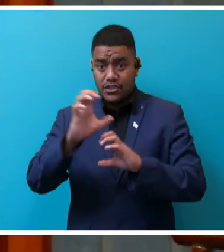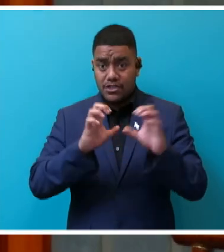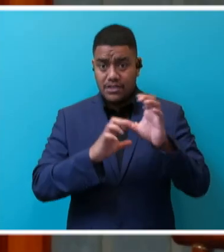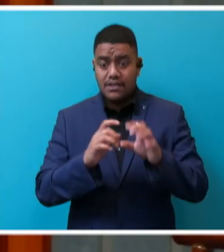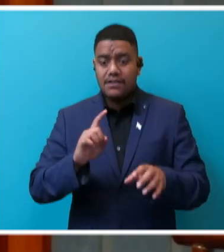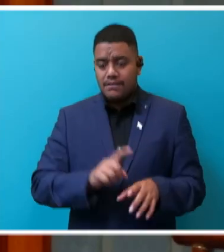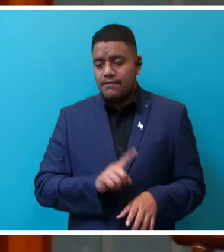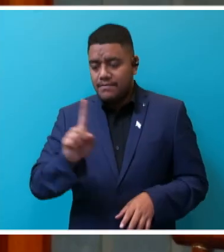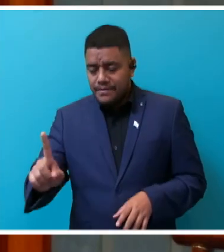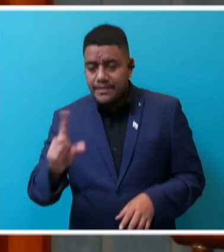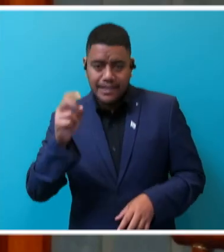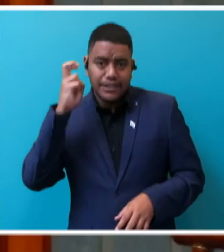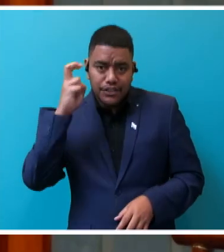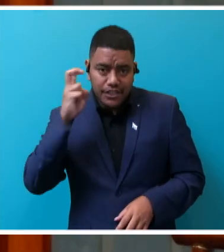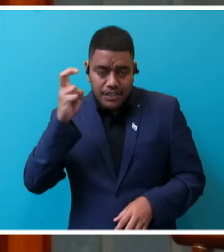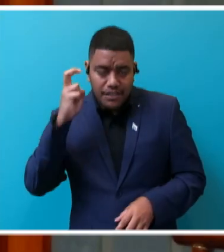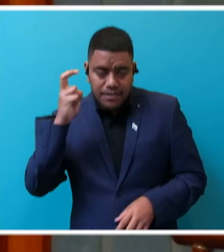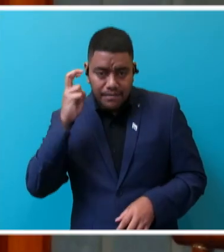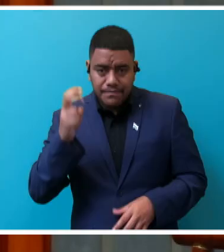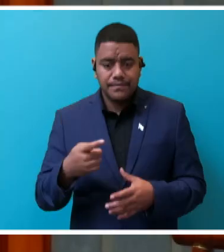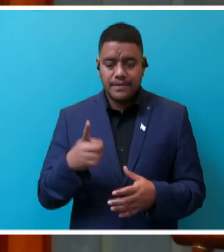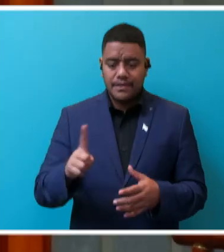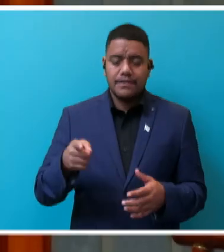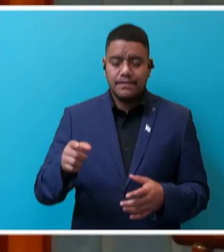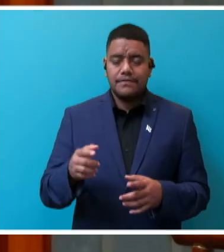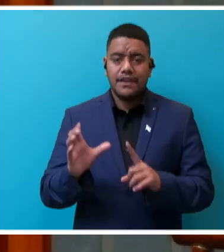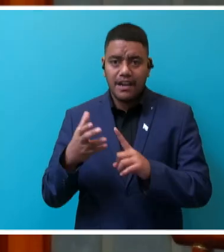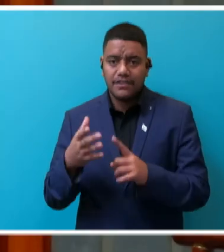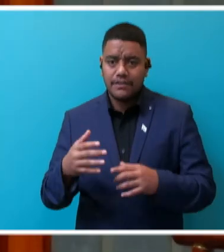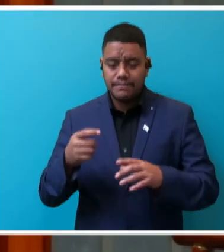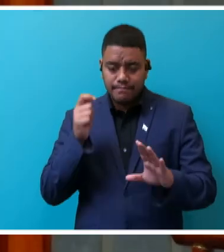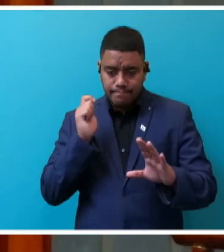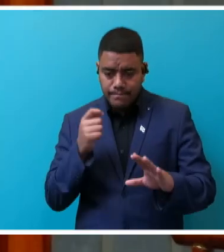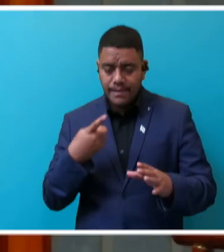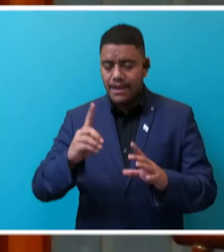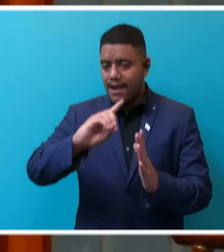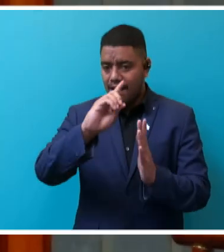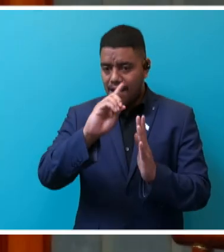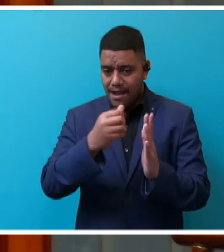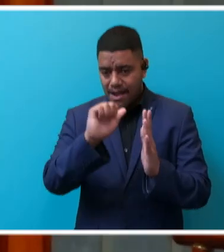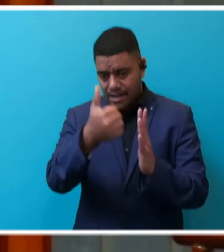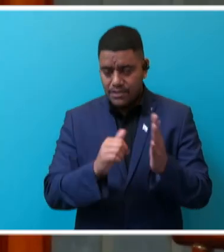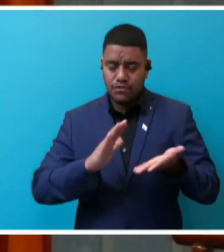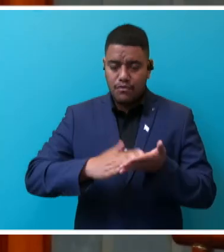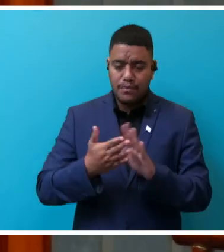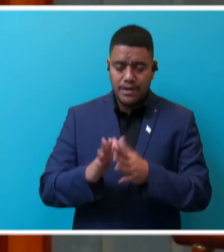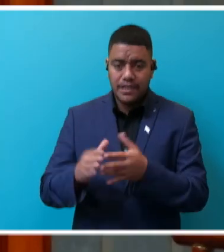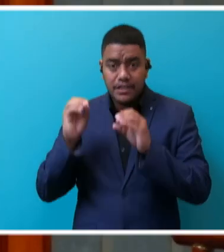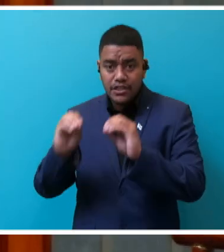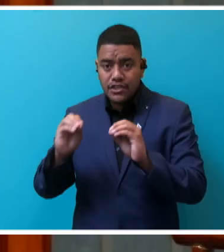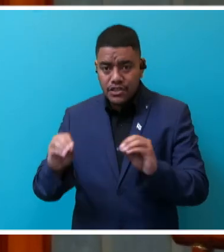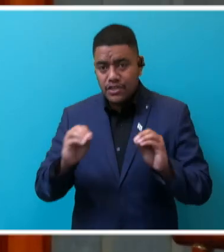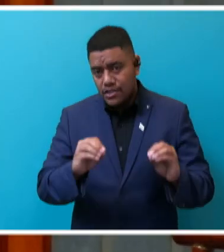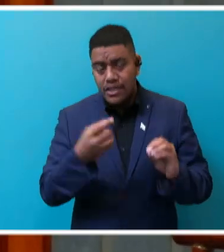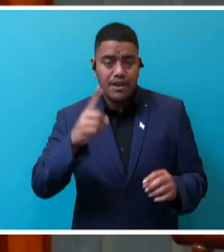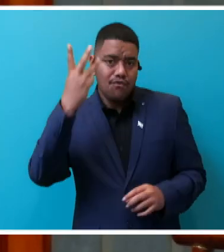hospitality, automotive, traditional handicraft, performing arts, community tailoring, and